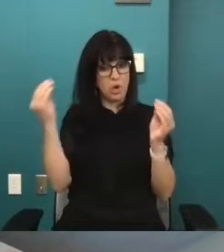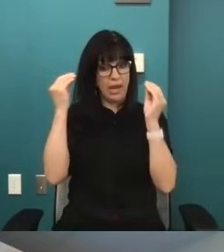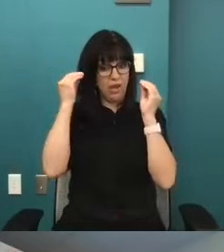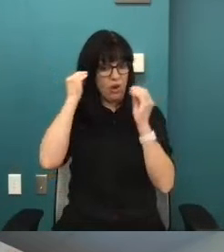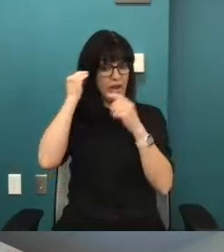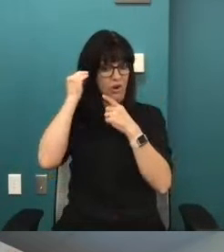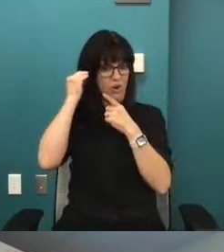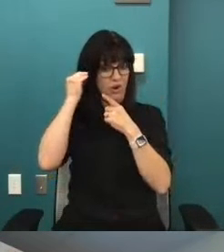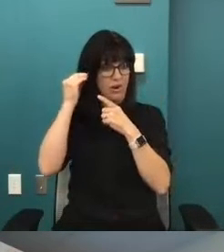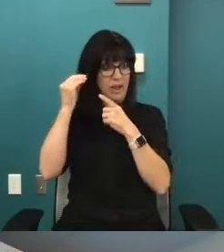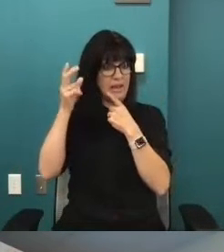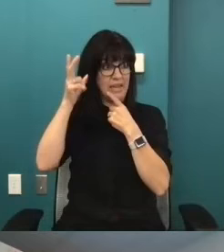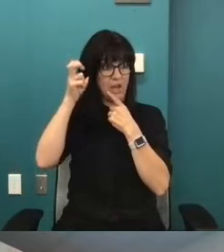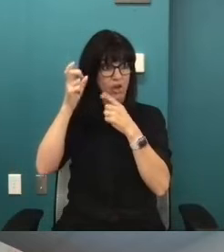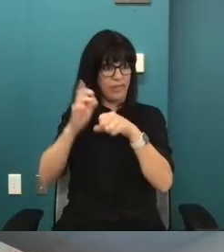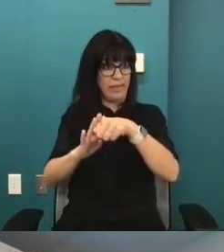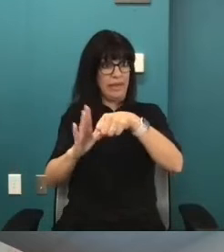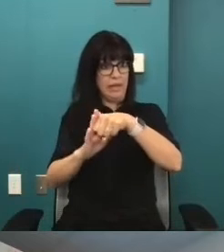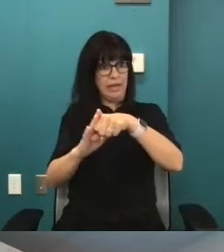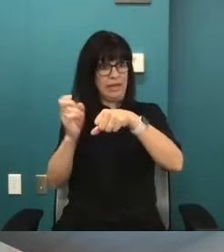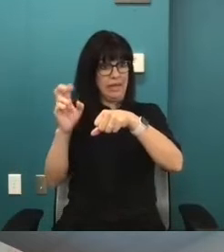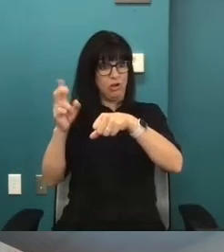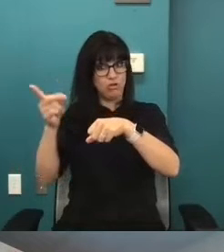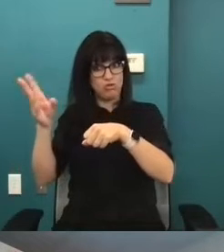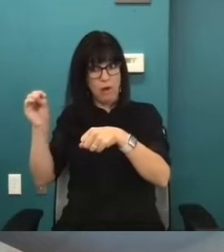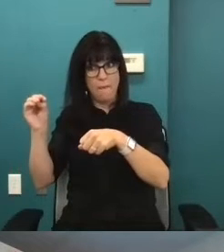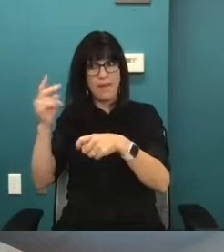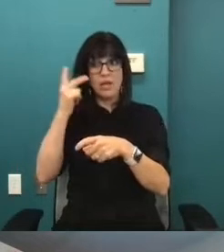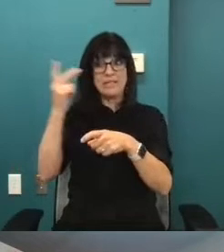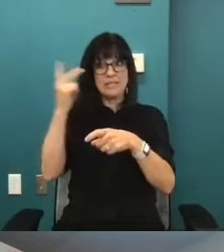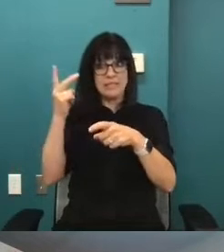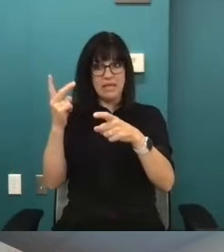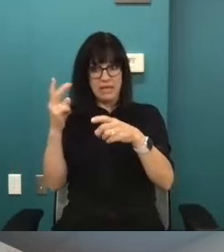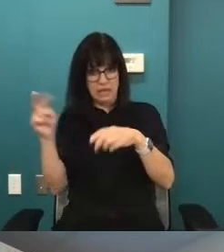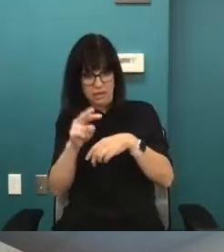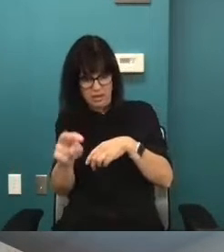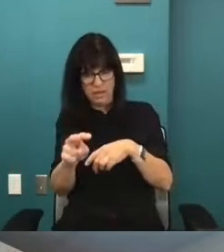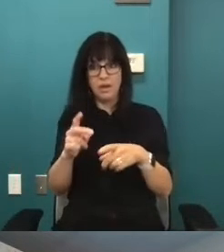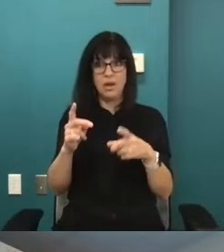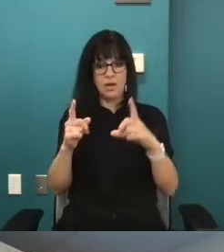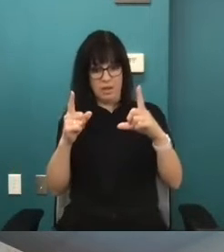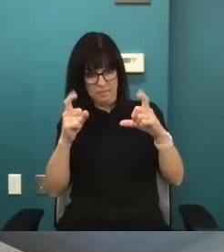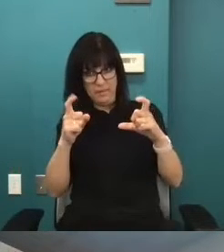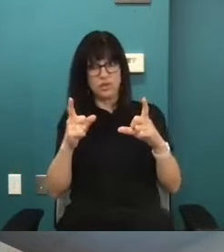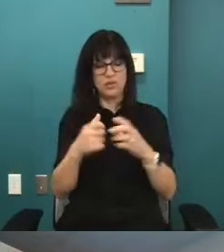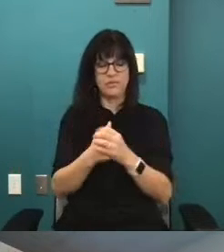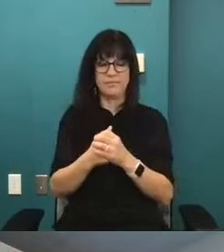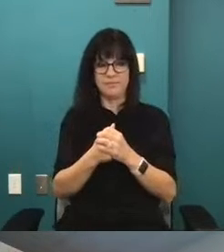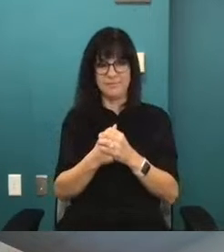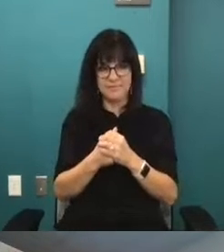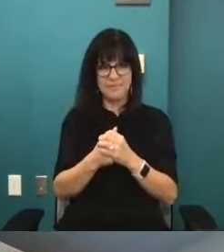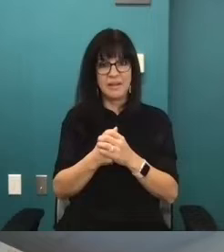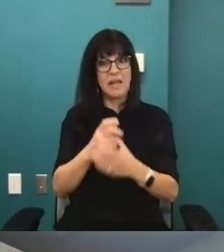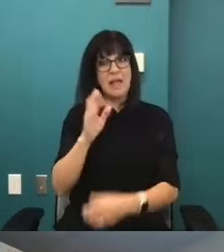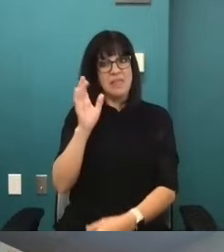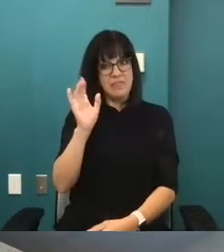eardrum, and take a picture, hard picture, or do it live with somebody online. So that's kind of